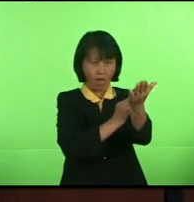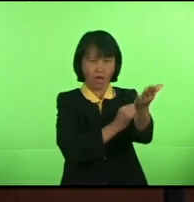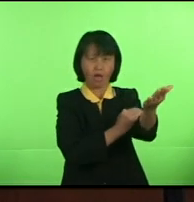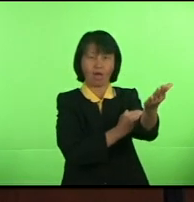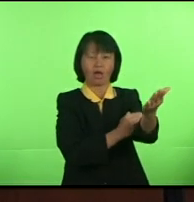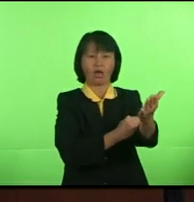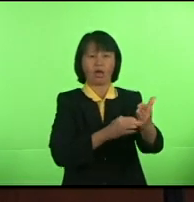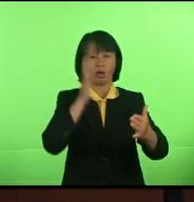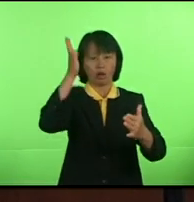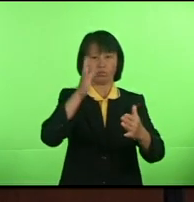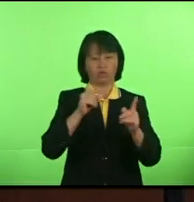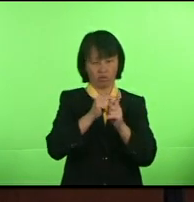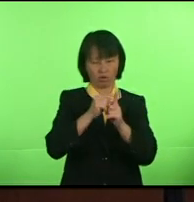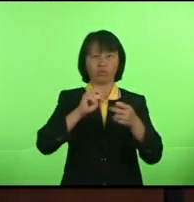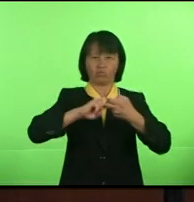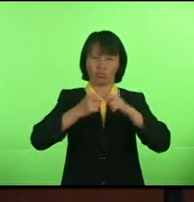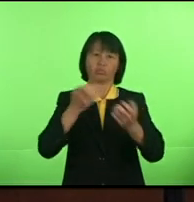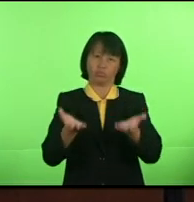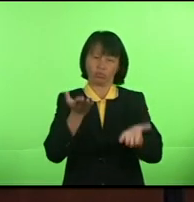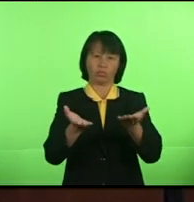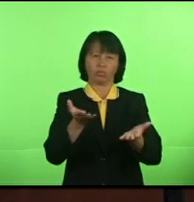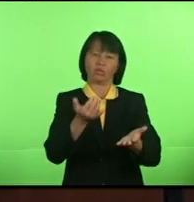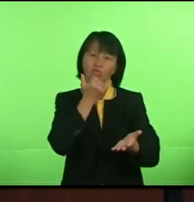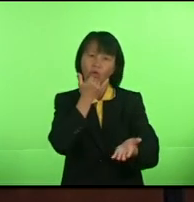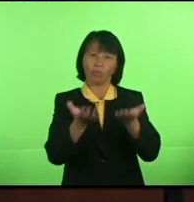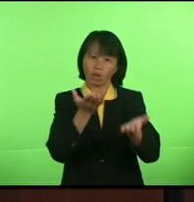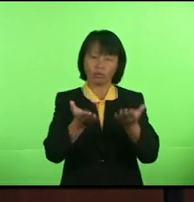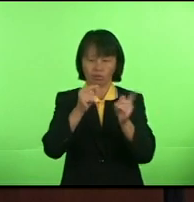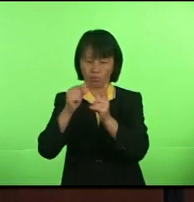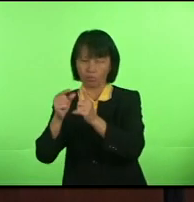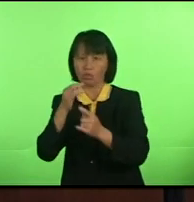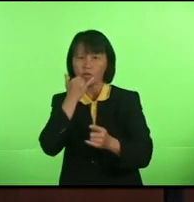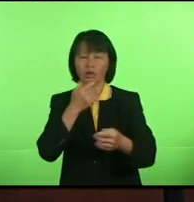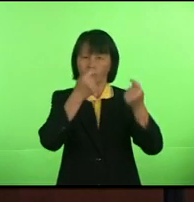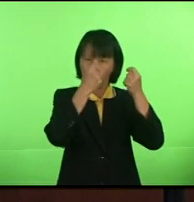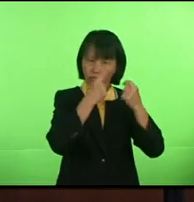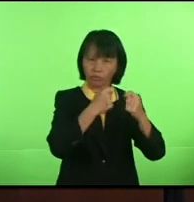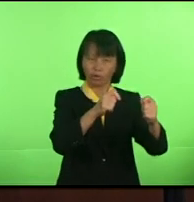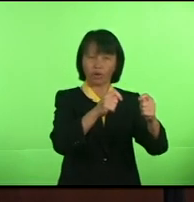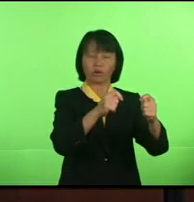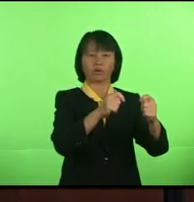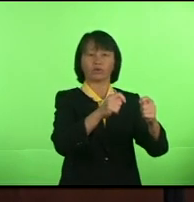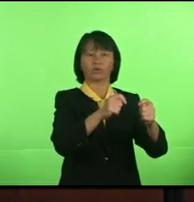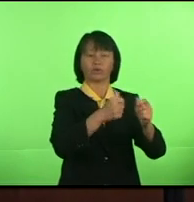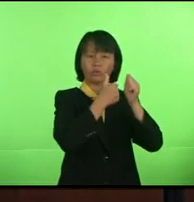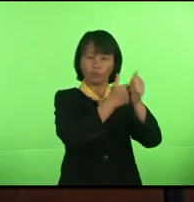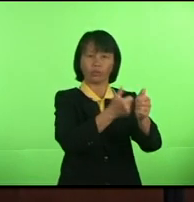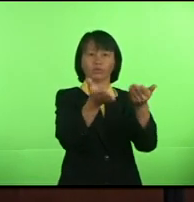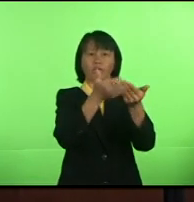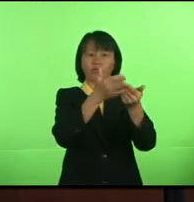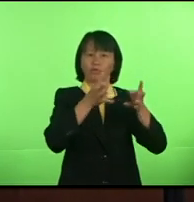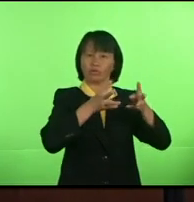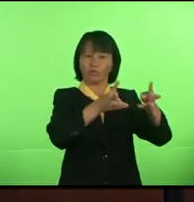to make more grammar mistakes. So remember, try to follow the easy layout.